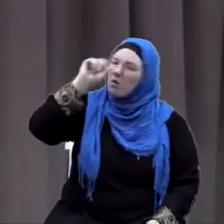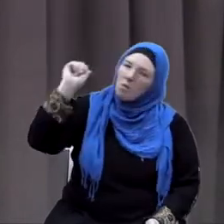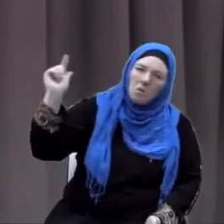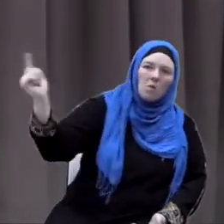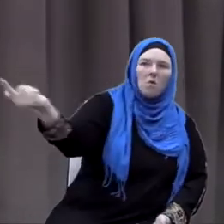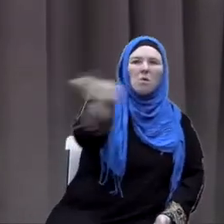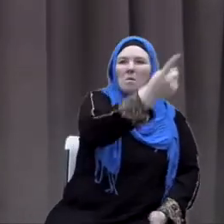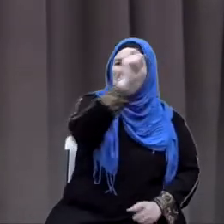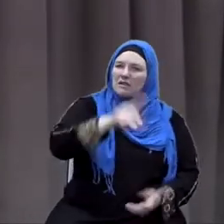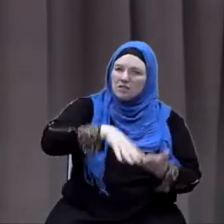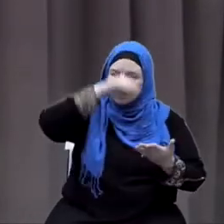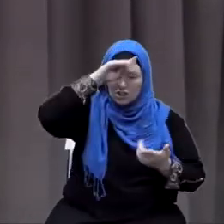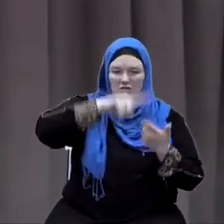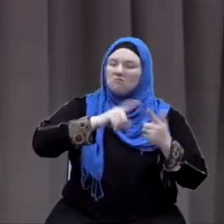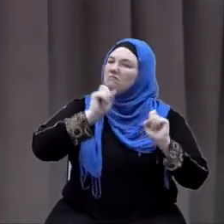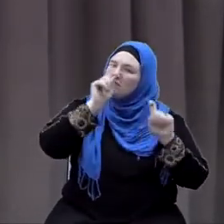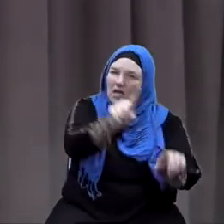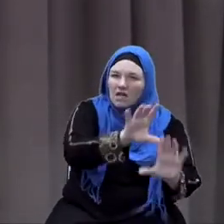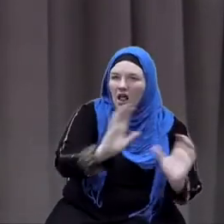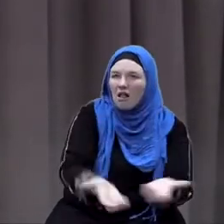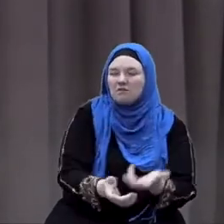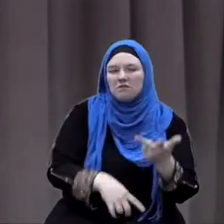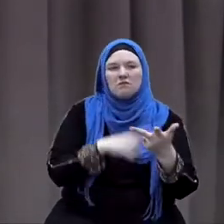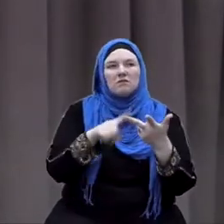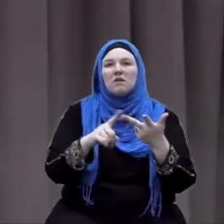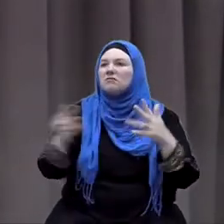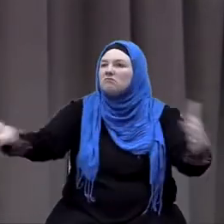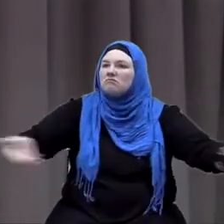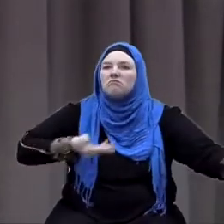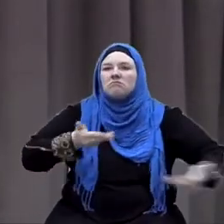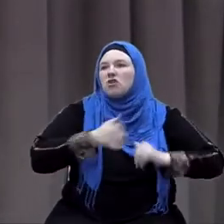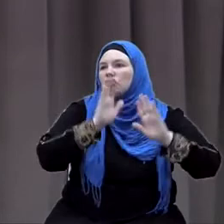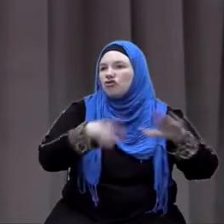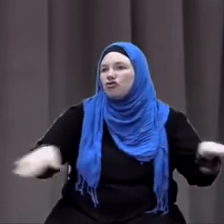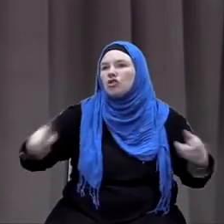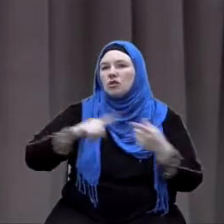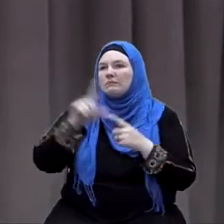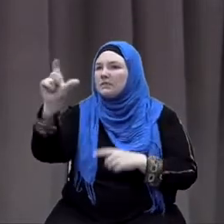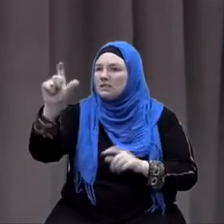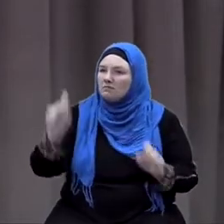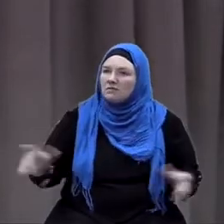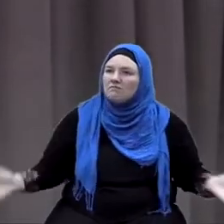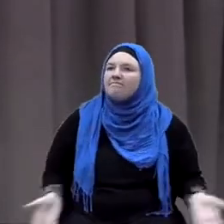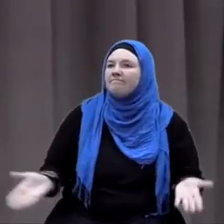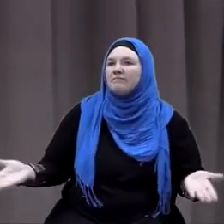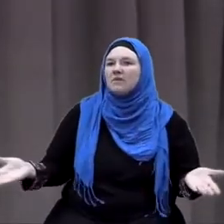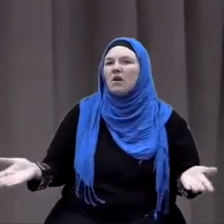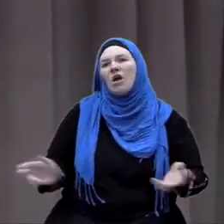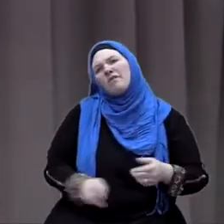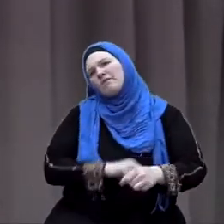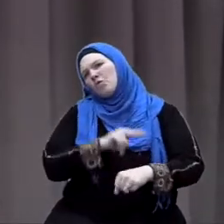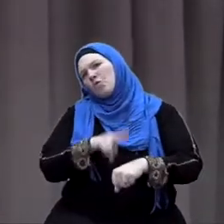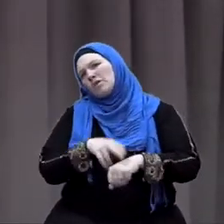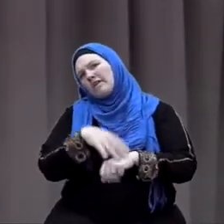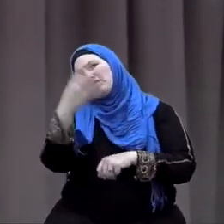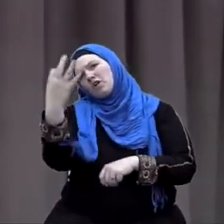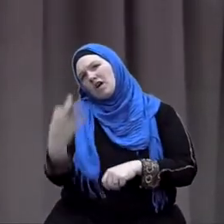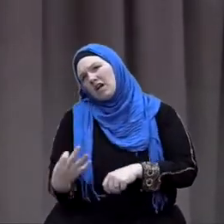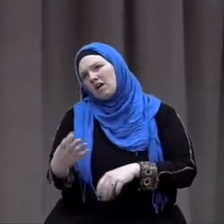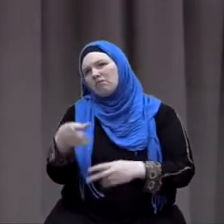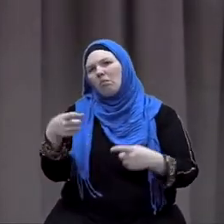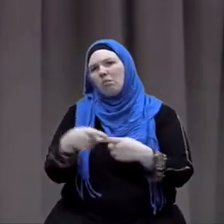to attend classes. We all need to bring our children to the masjid. Of course, on Friday